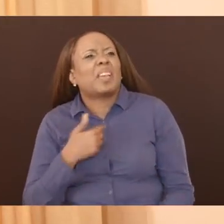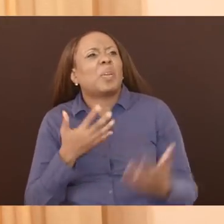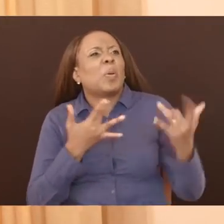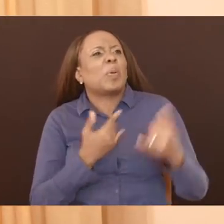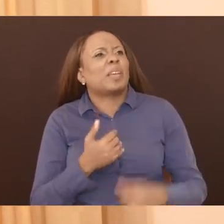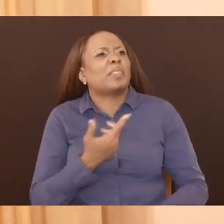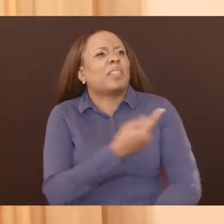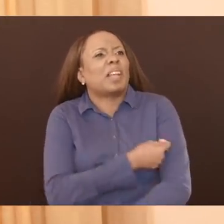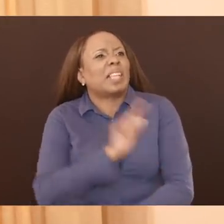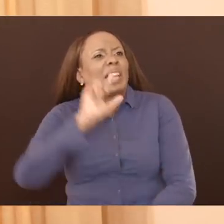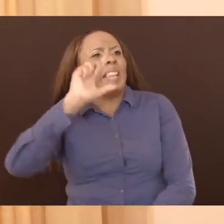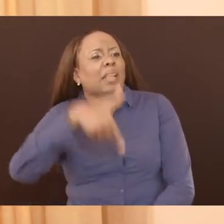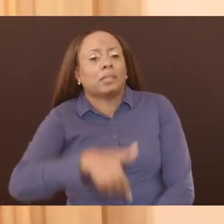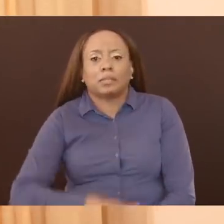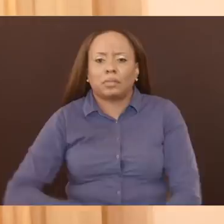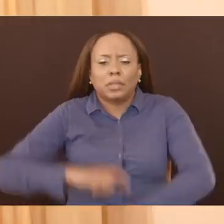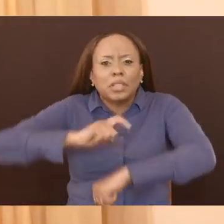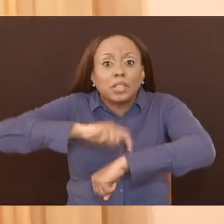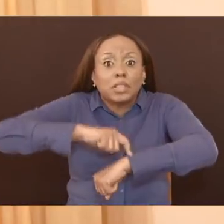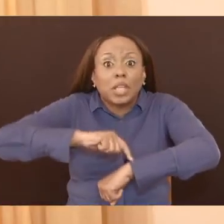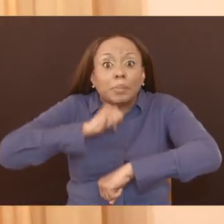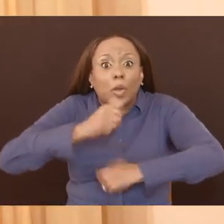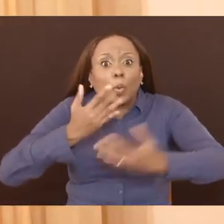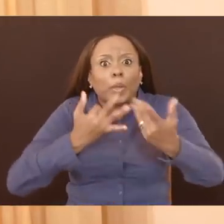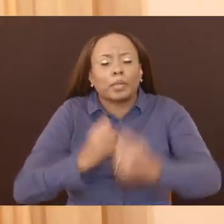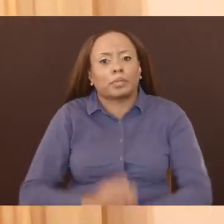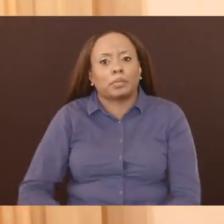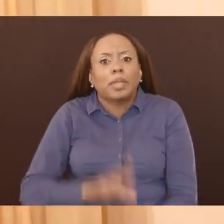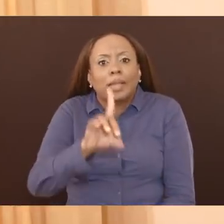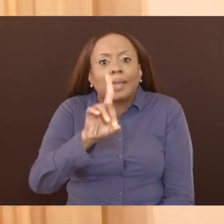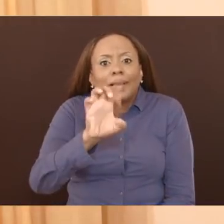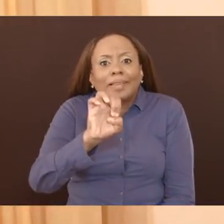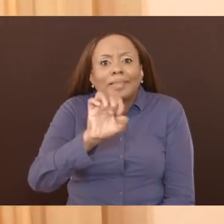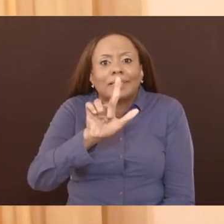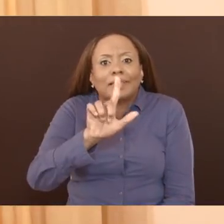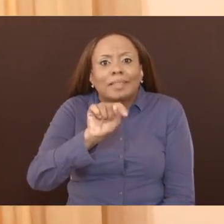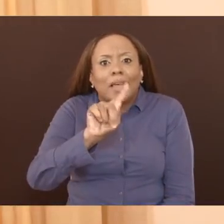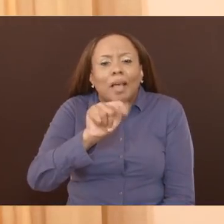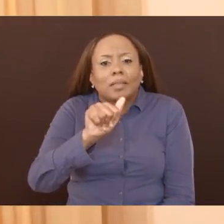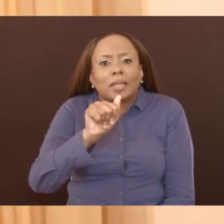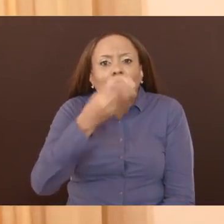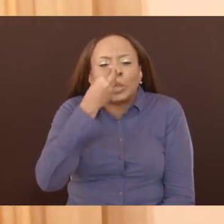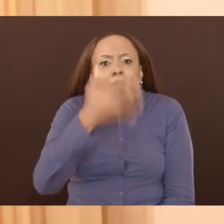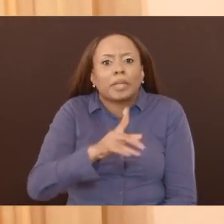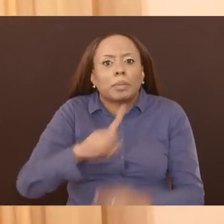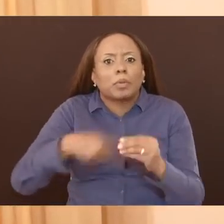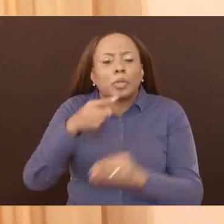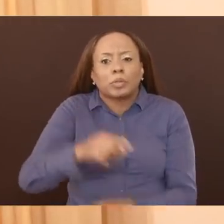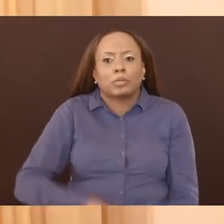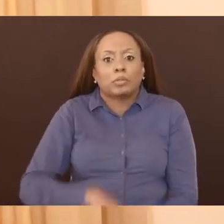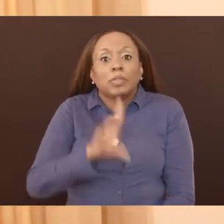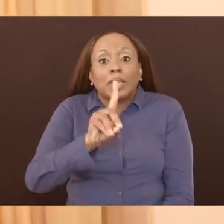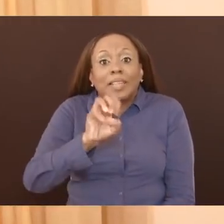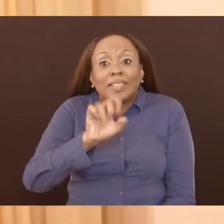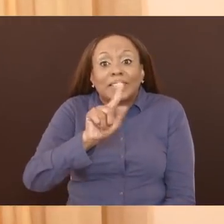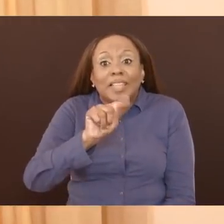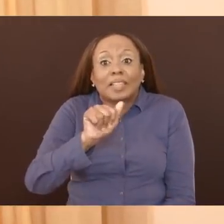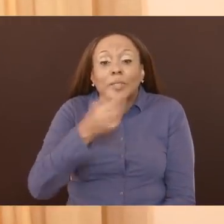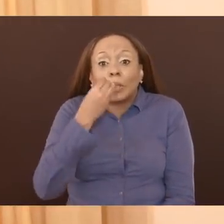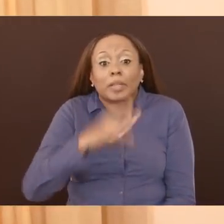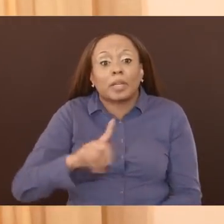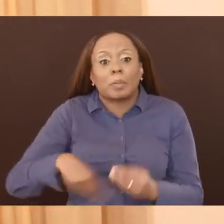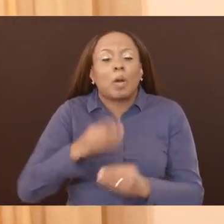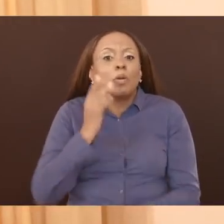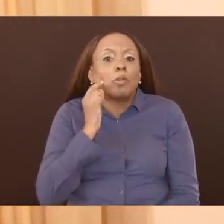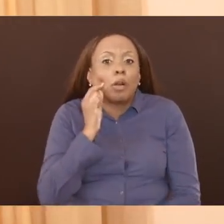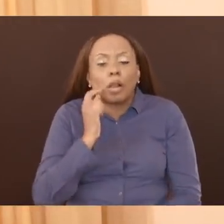wait, time isn't waiting on you. Delta don't respect ages. Delta don't respect gender. Delta don't respect class. Delta